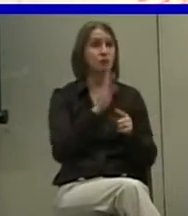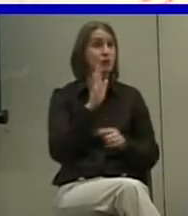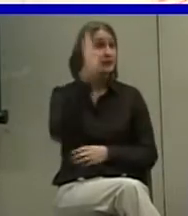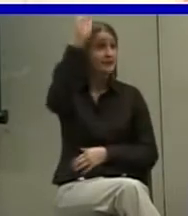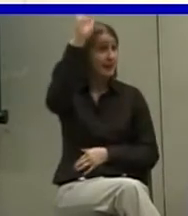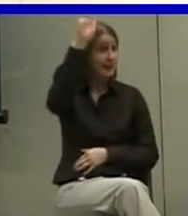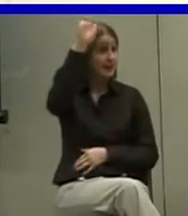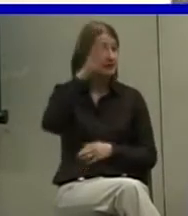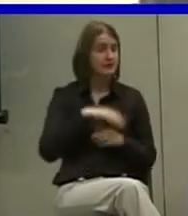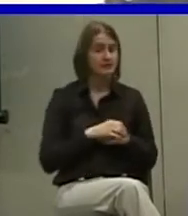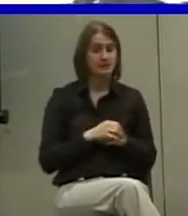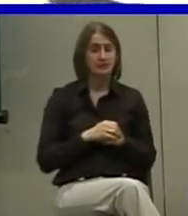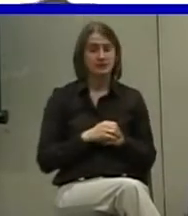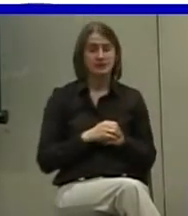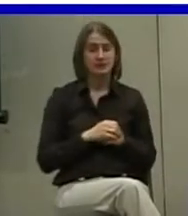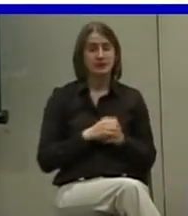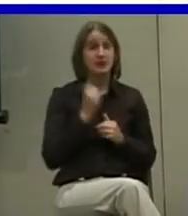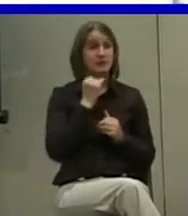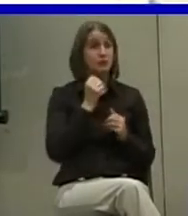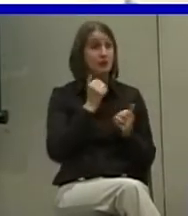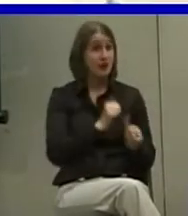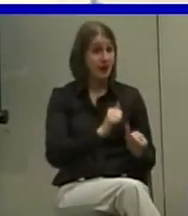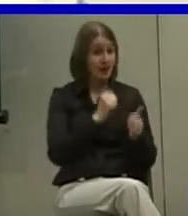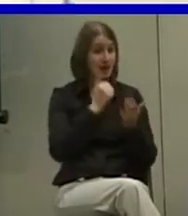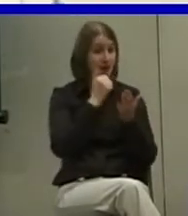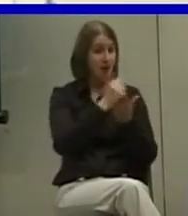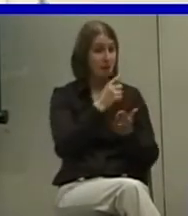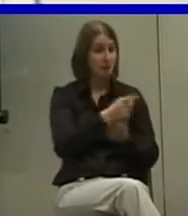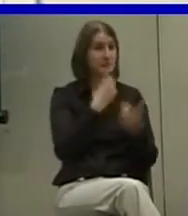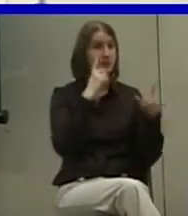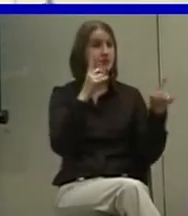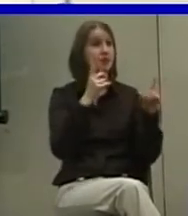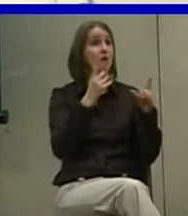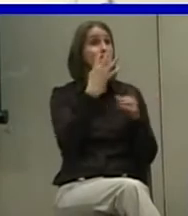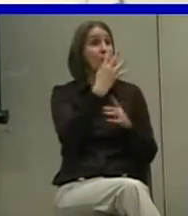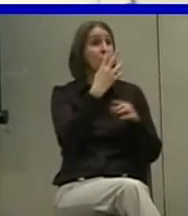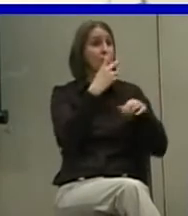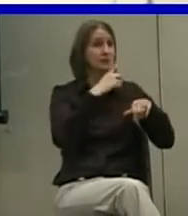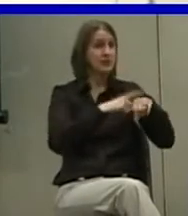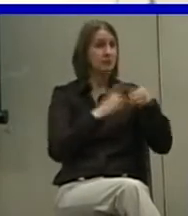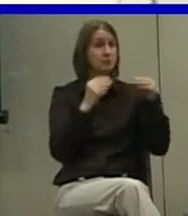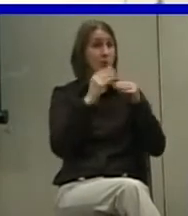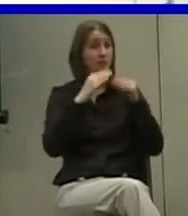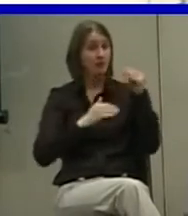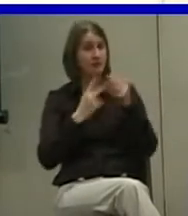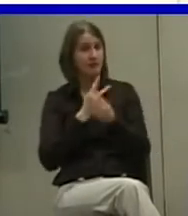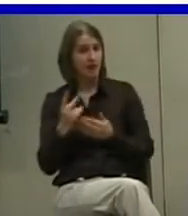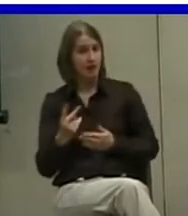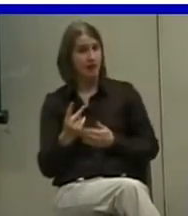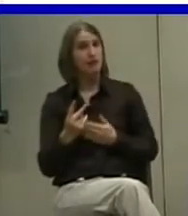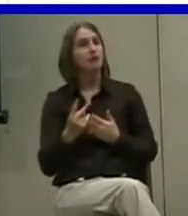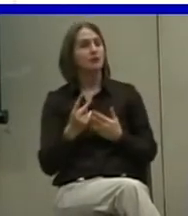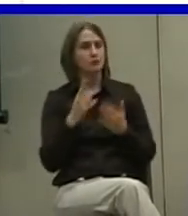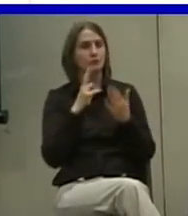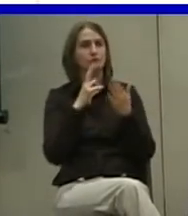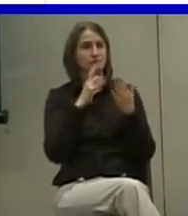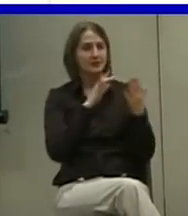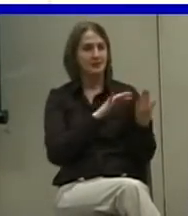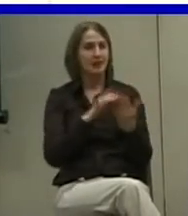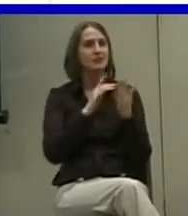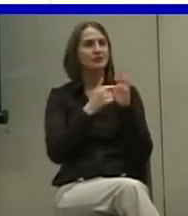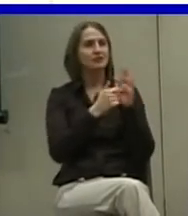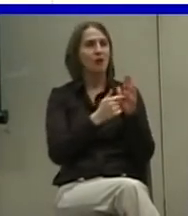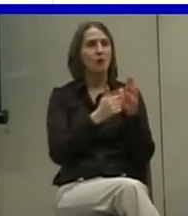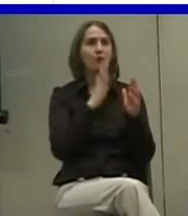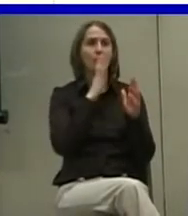whatever. If you can get them to be successful 4 times more often than they fail, the research says they'll keep doing it when you're not